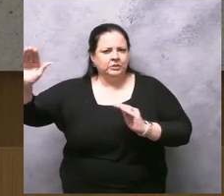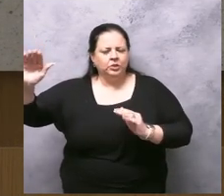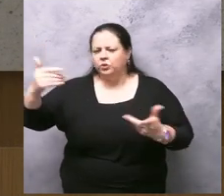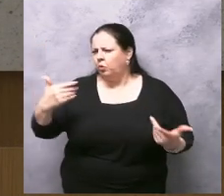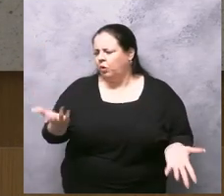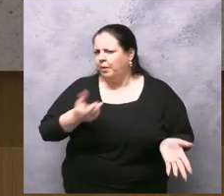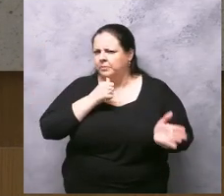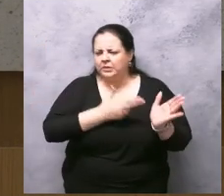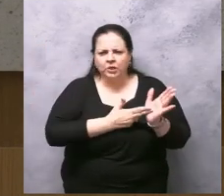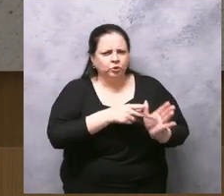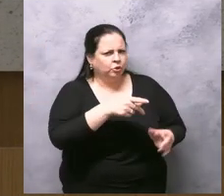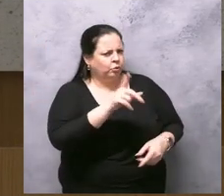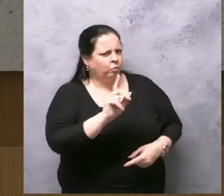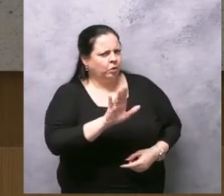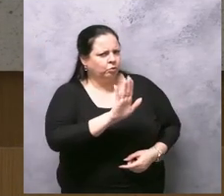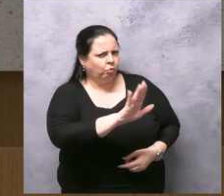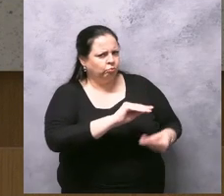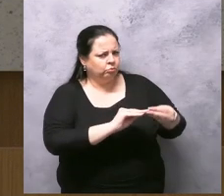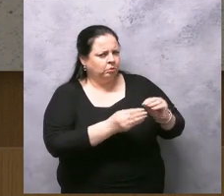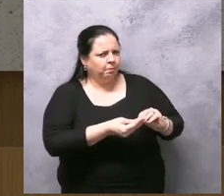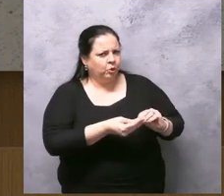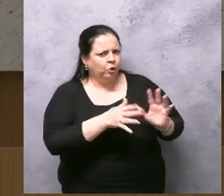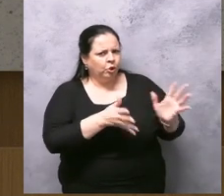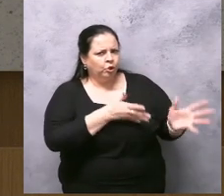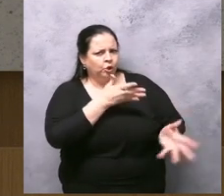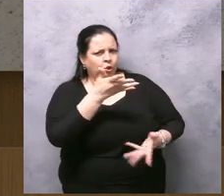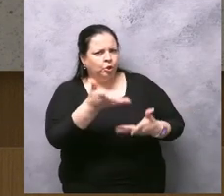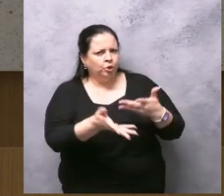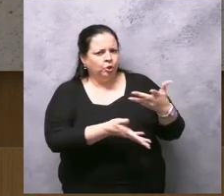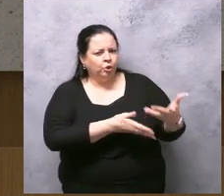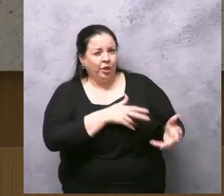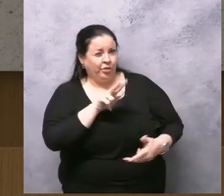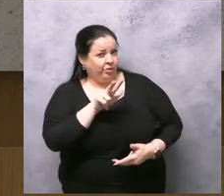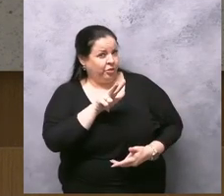sure the number, where the number